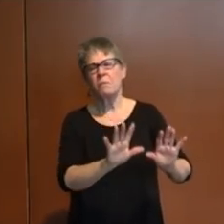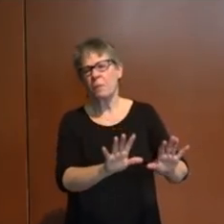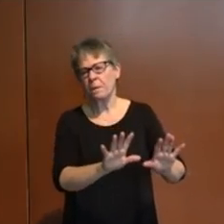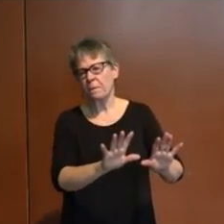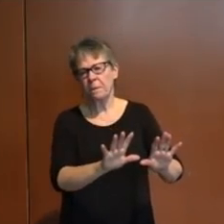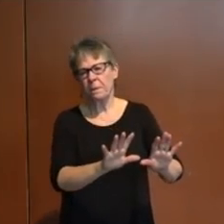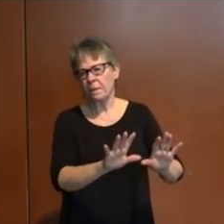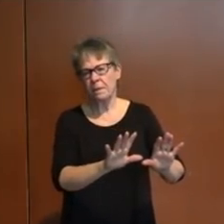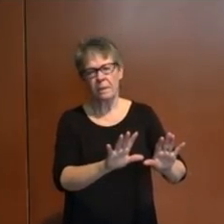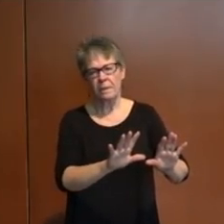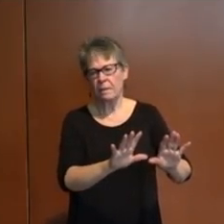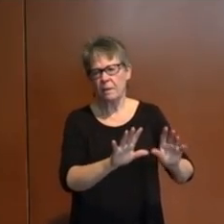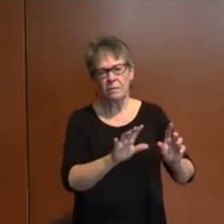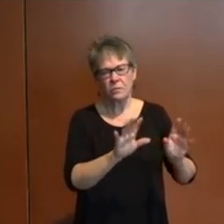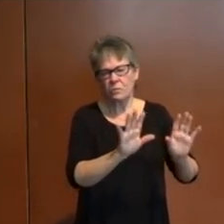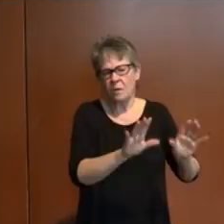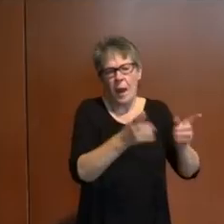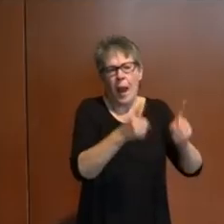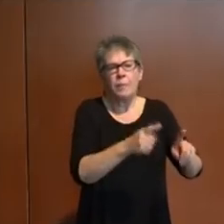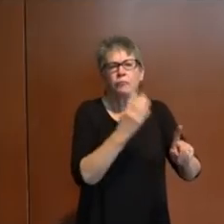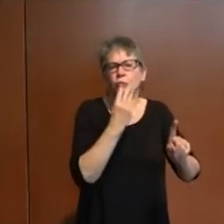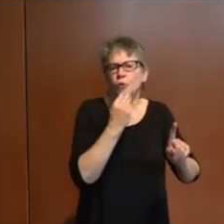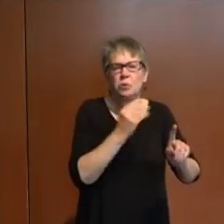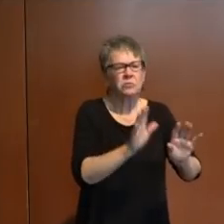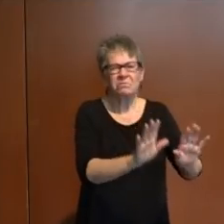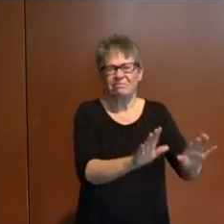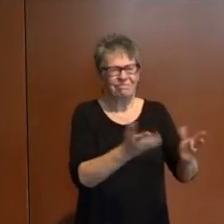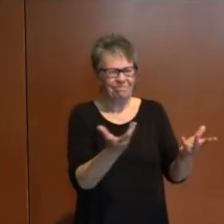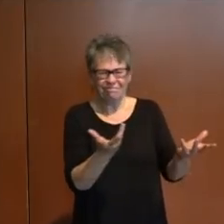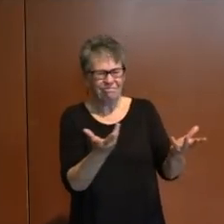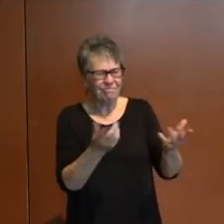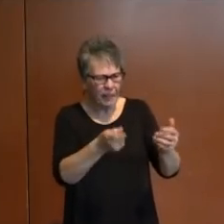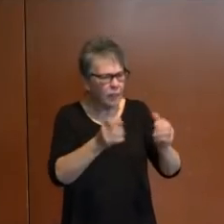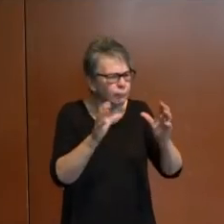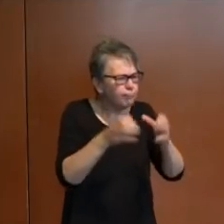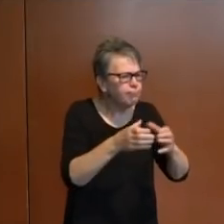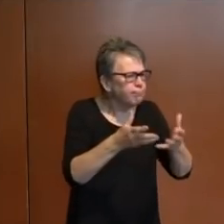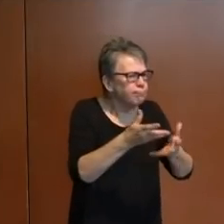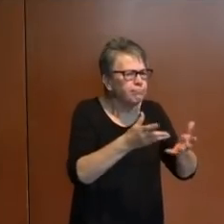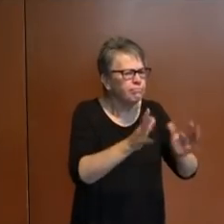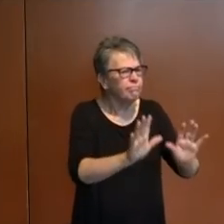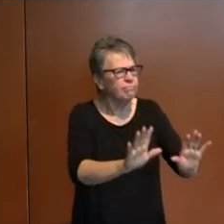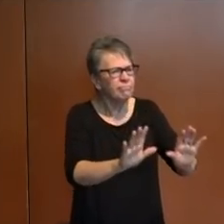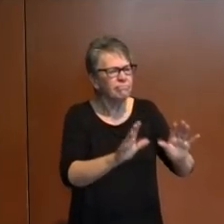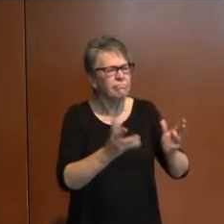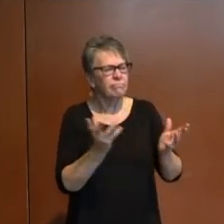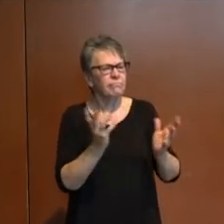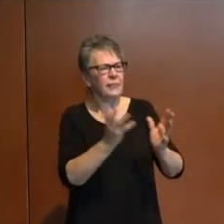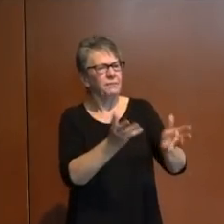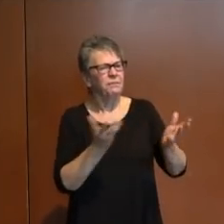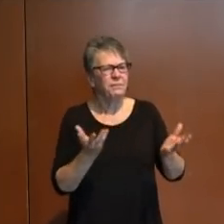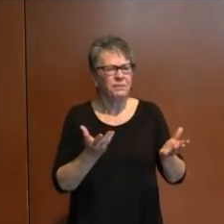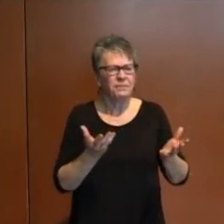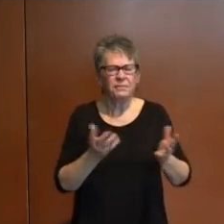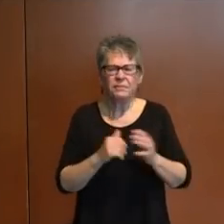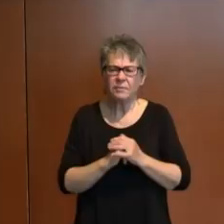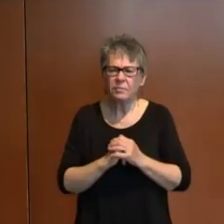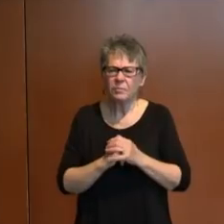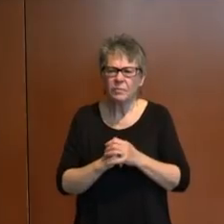sisters. By the way, I get the news overnight every day from Germany, and a very small minority,